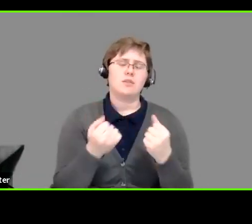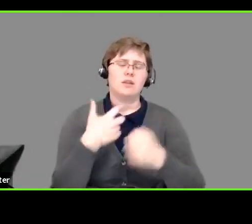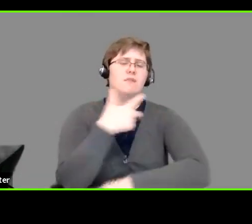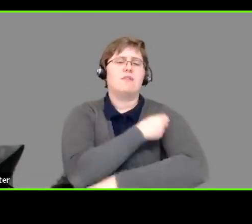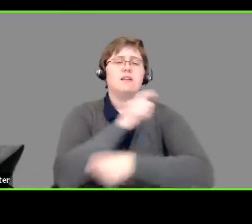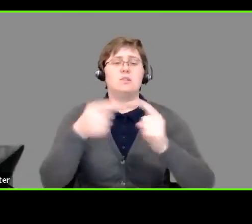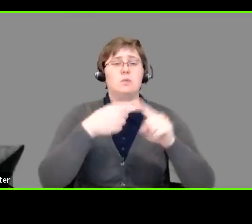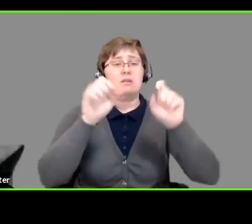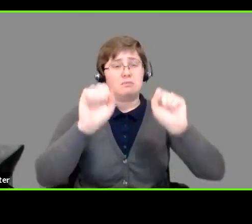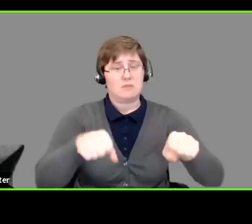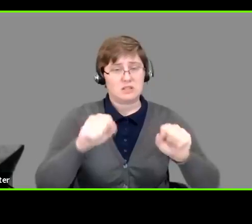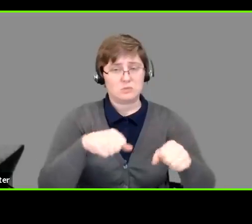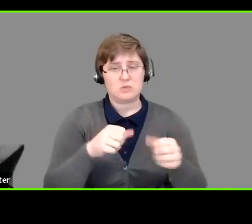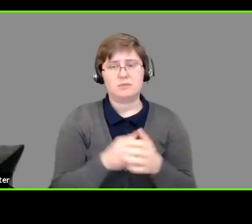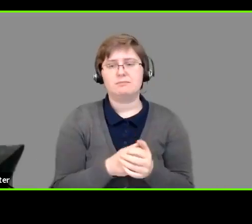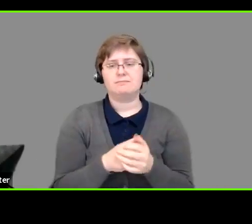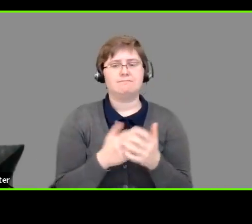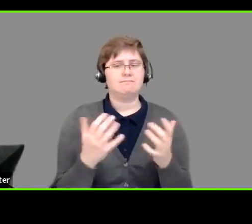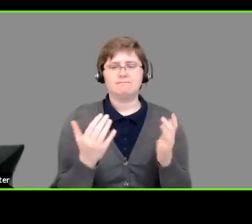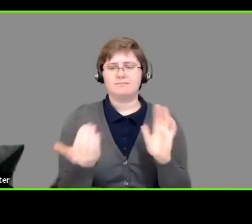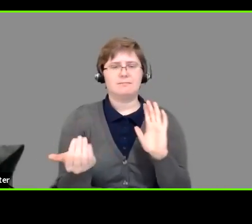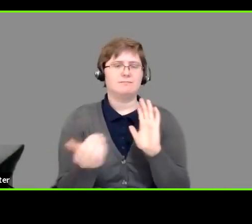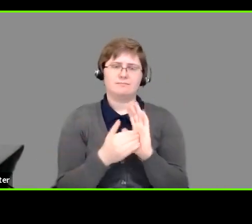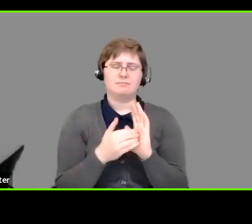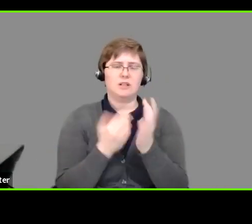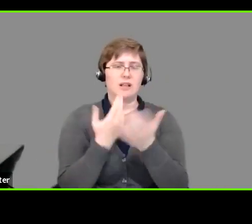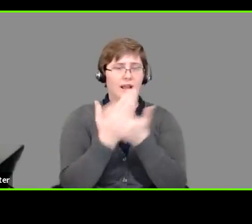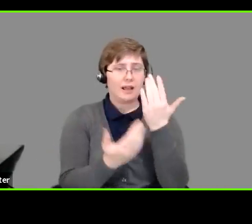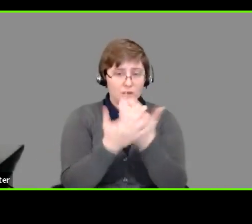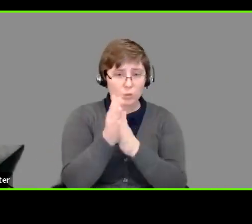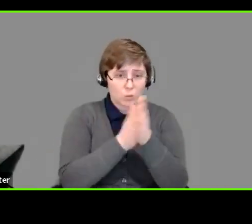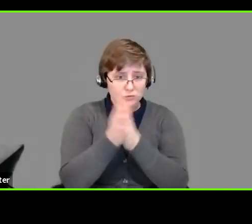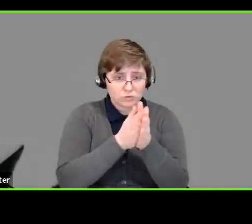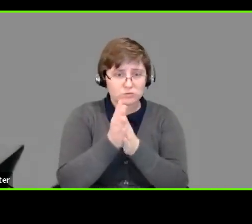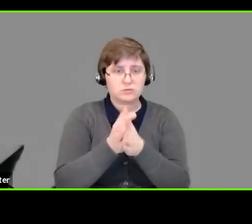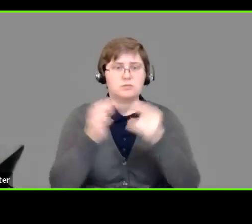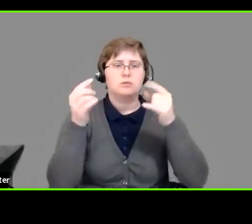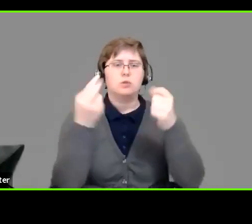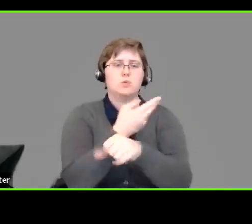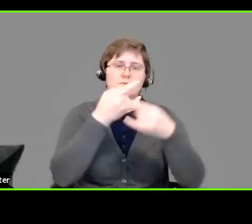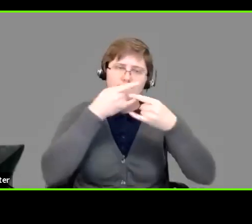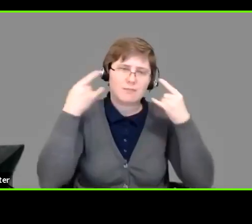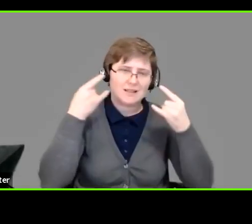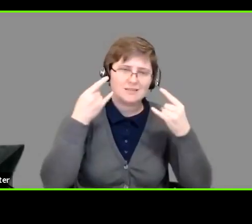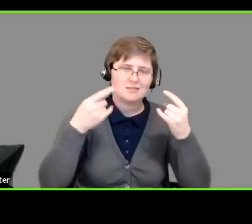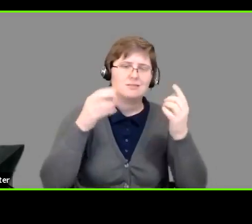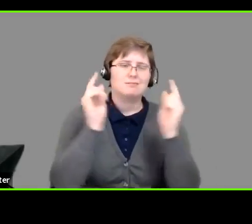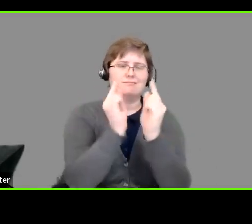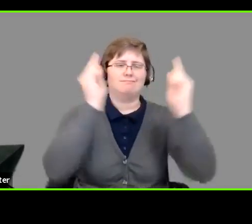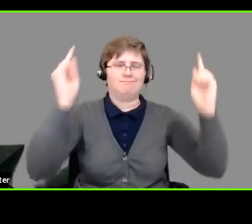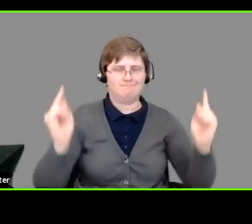when you can. And again, wash your hands, wear your mask, and social distance. Thank you so much.